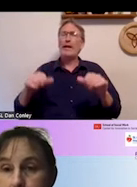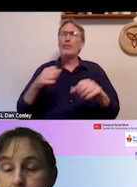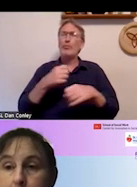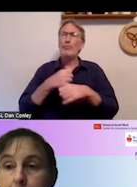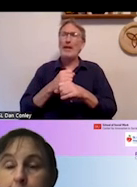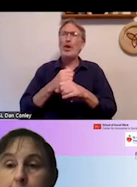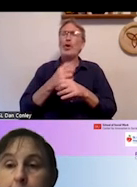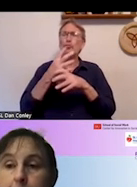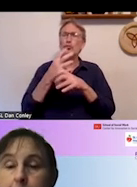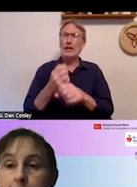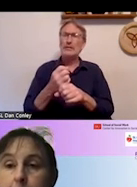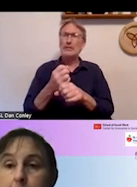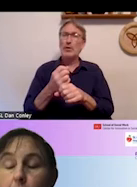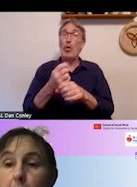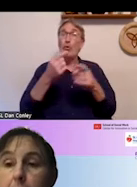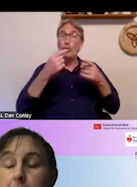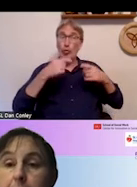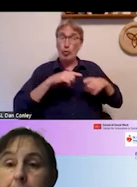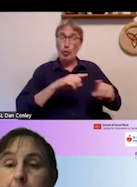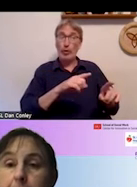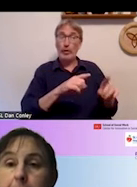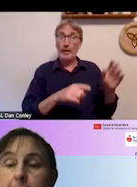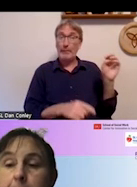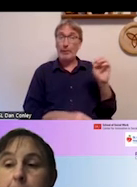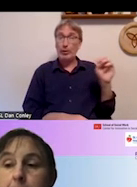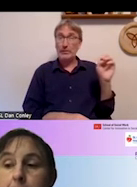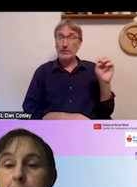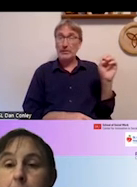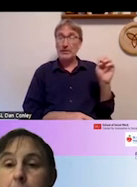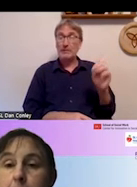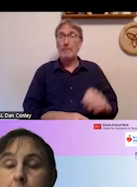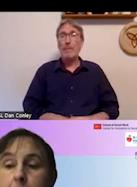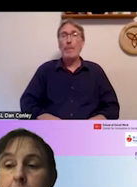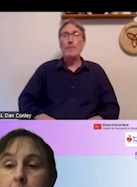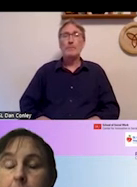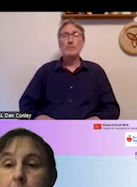emergency? Go ahead, please.